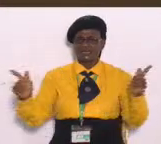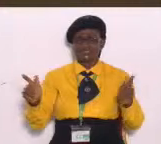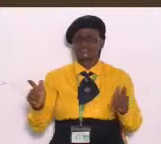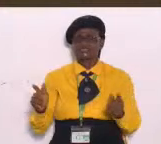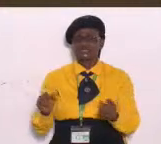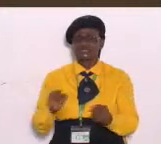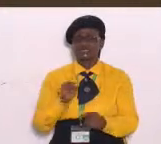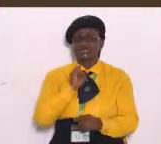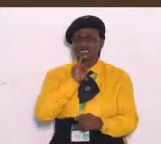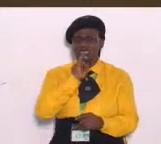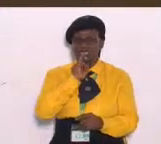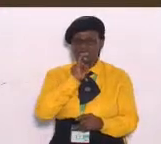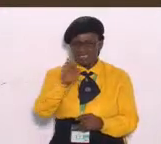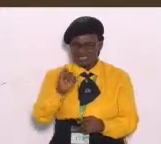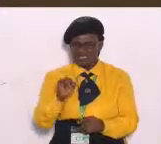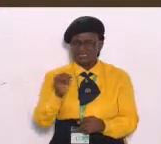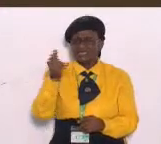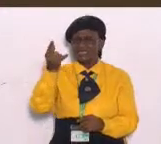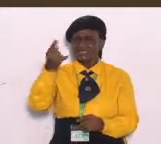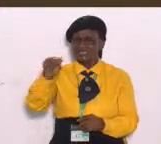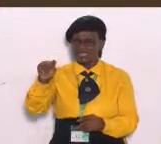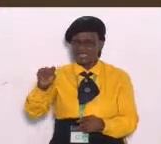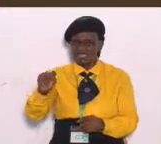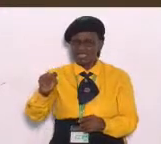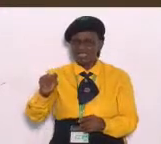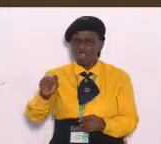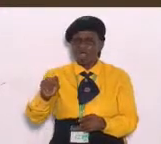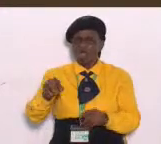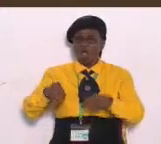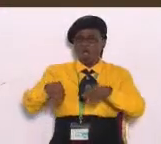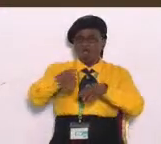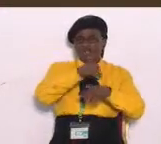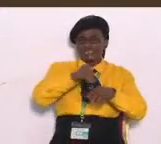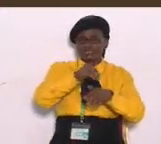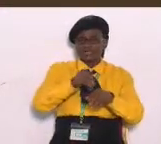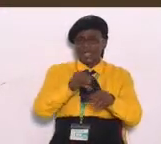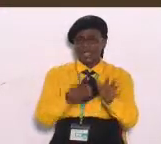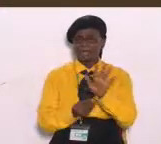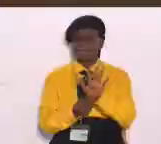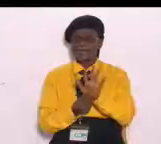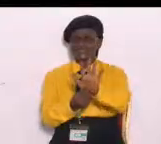Is the original majesty.